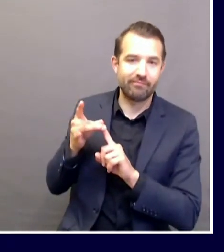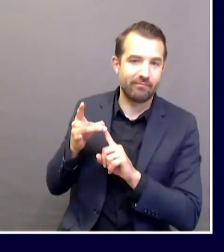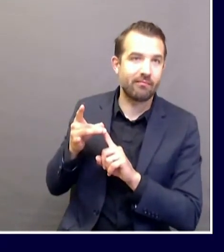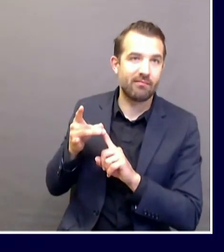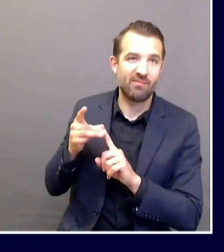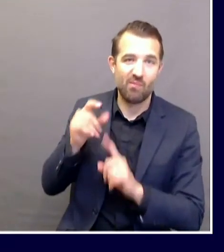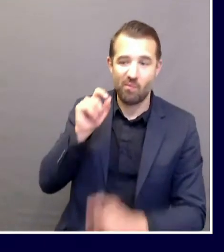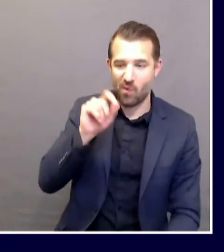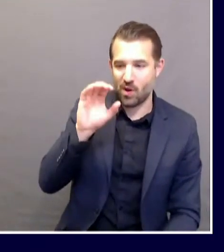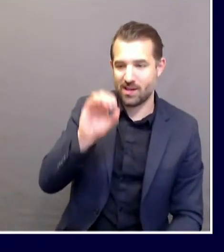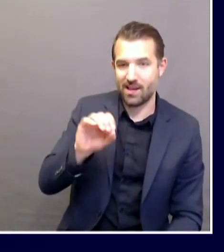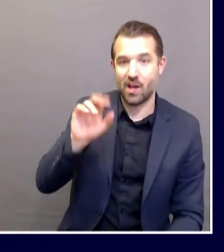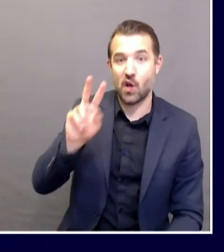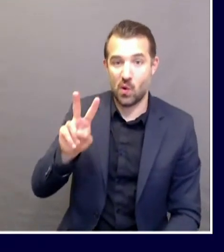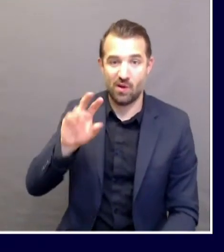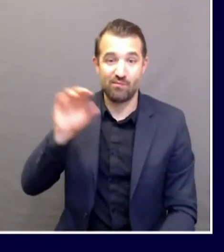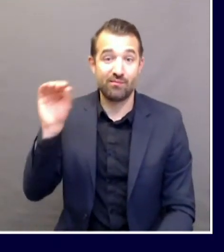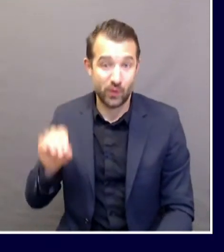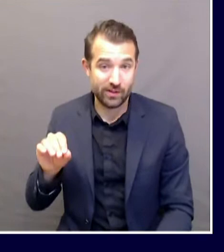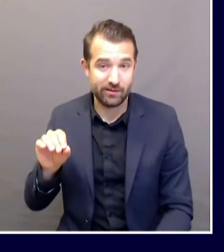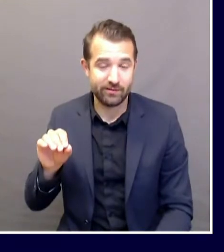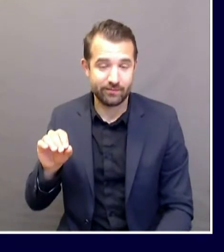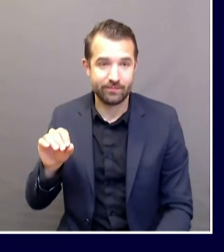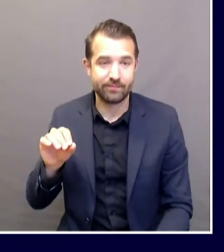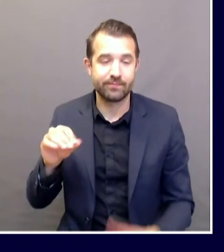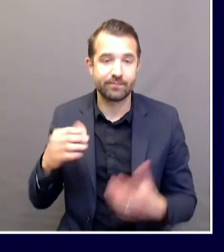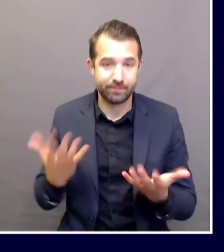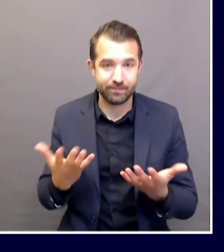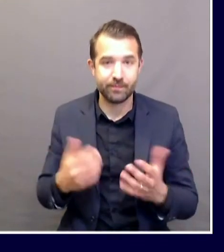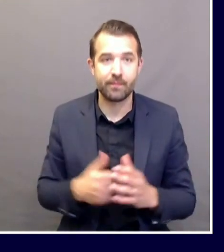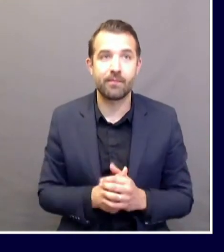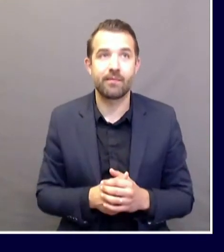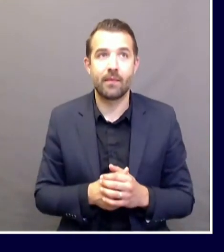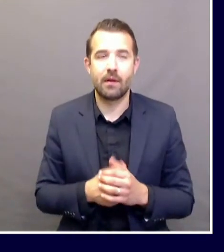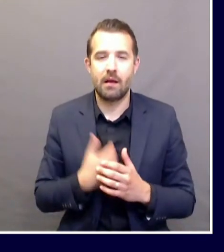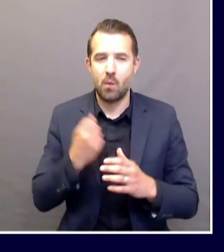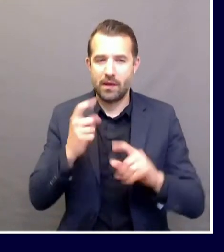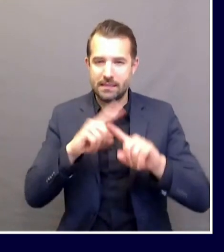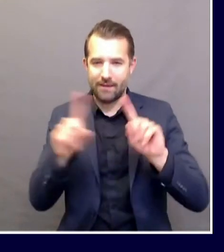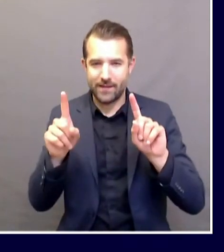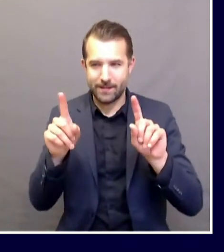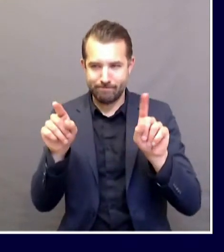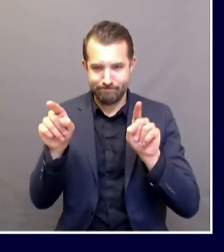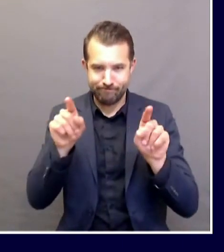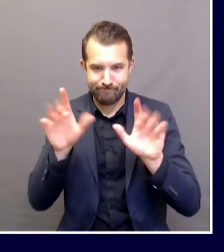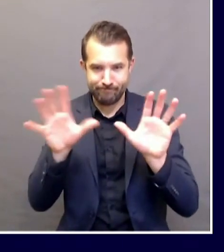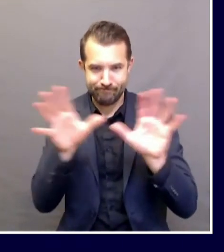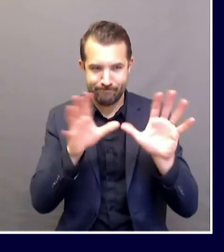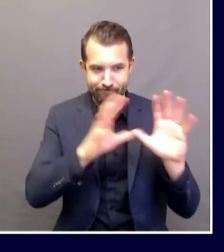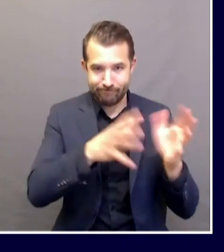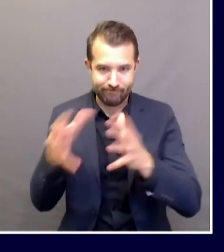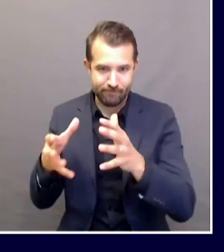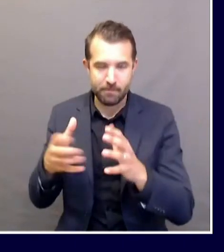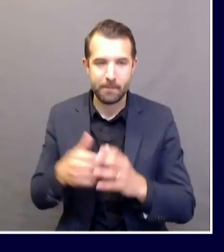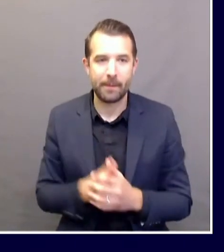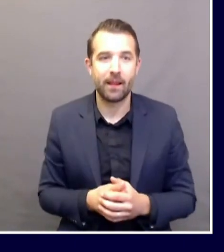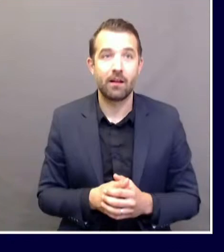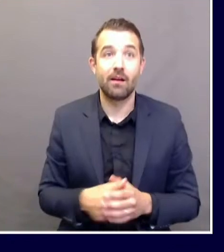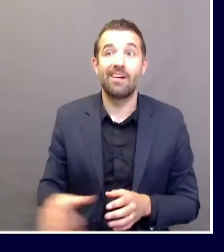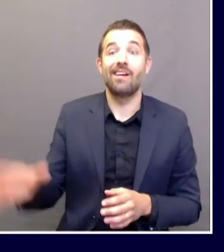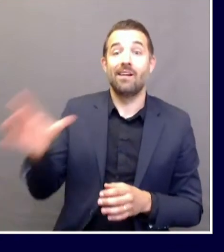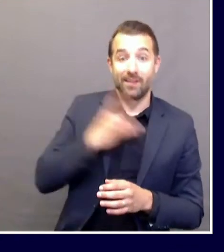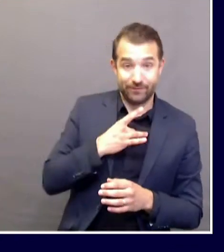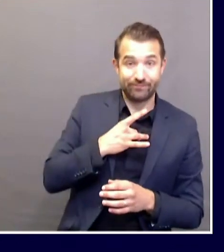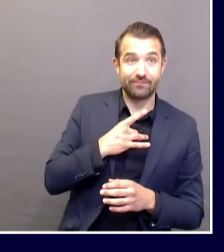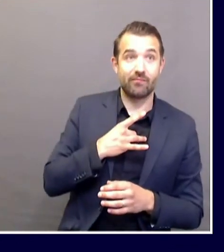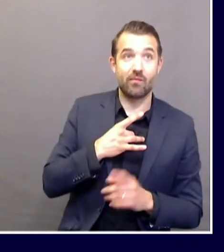which is, can you also transmit it? It seems to happen, but vanishingly rarely. That's a really good thing